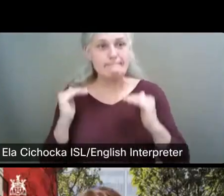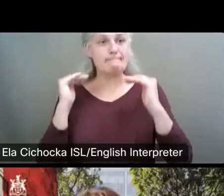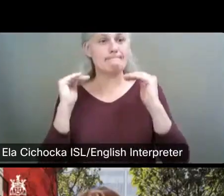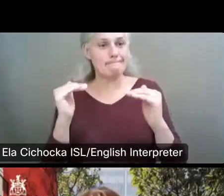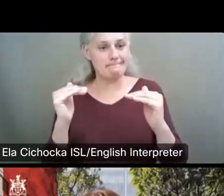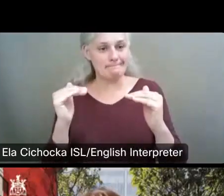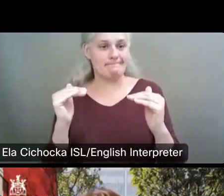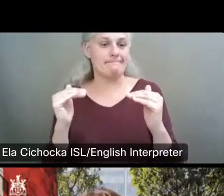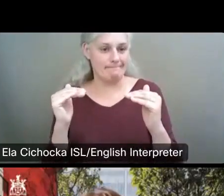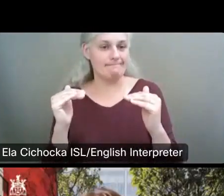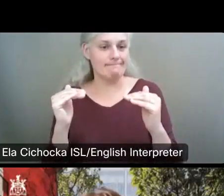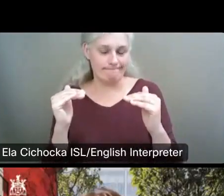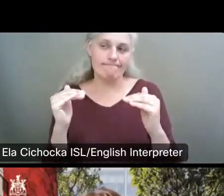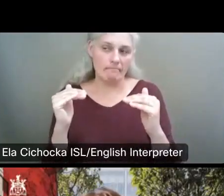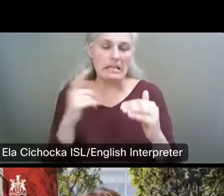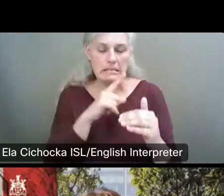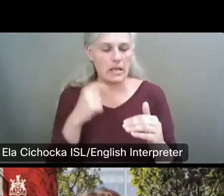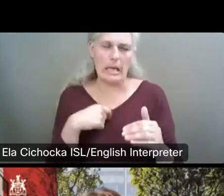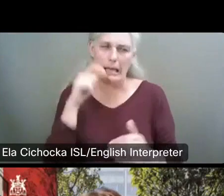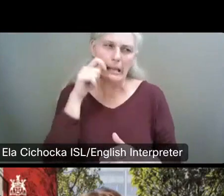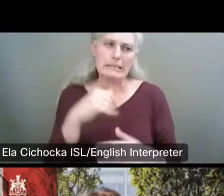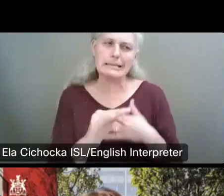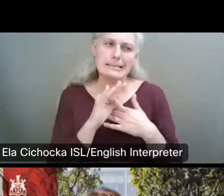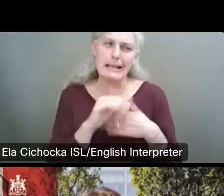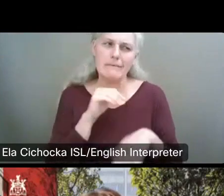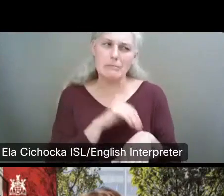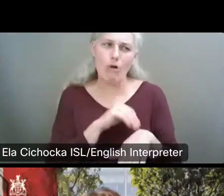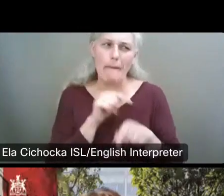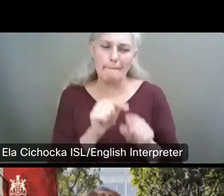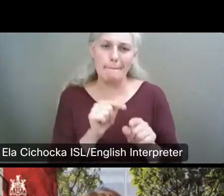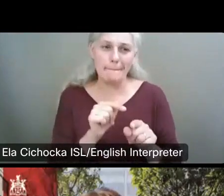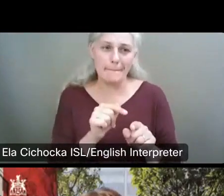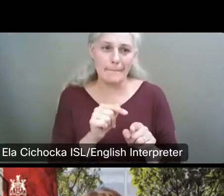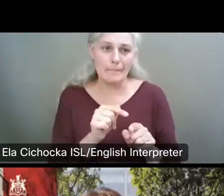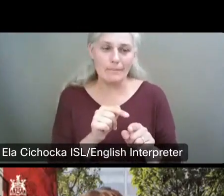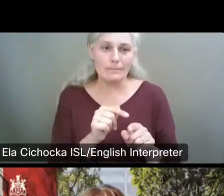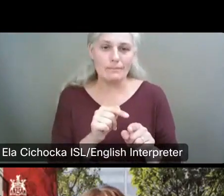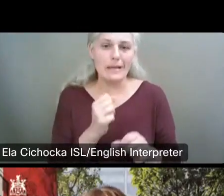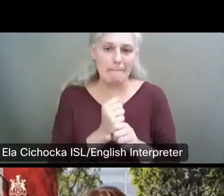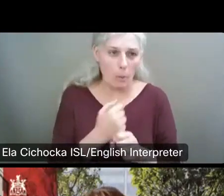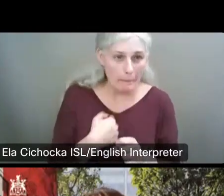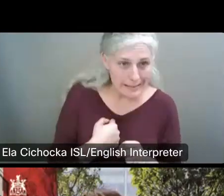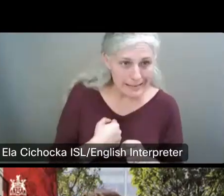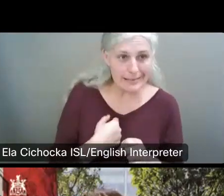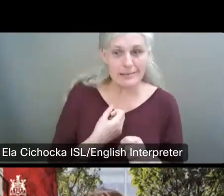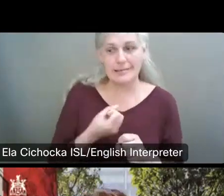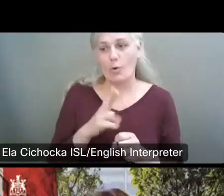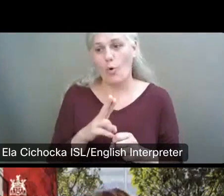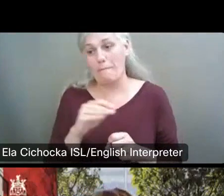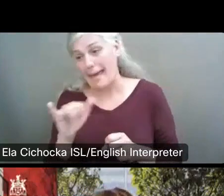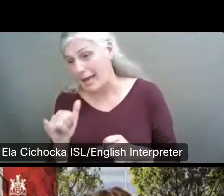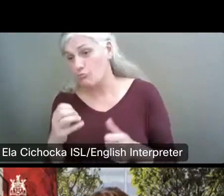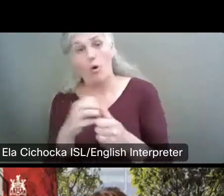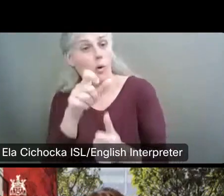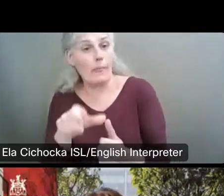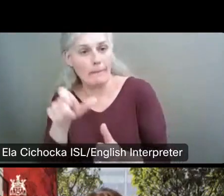go, look, I really think this is a safety issue here, you know, about me or Mary or whatever it